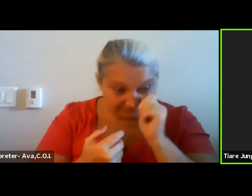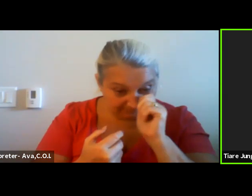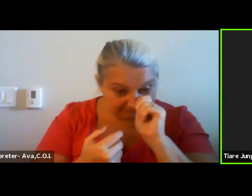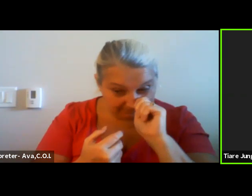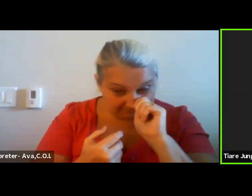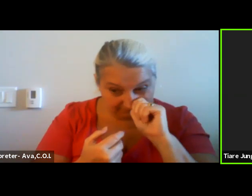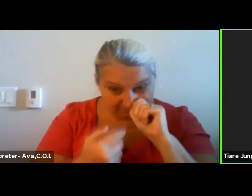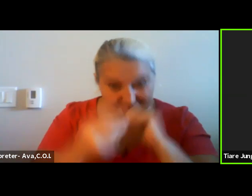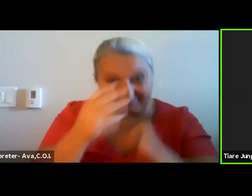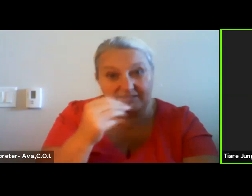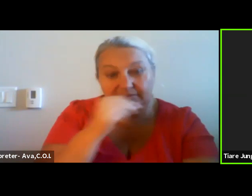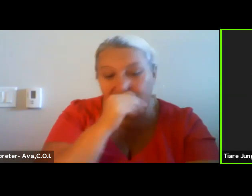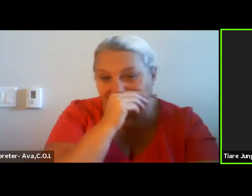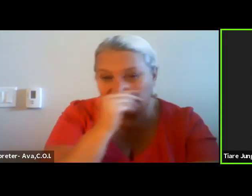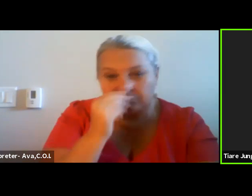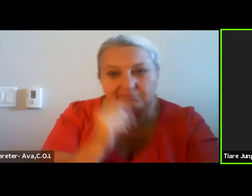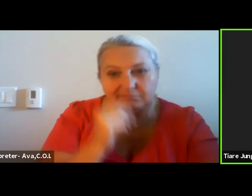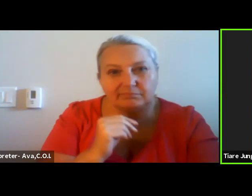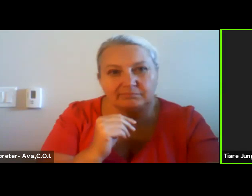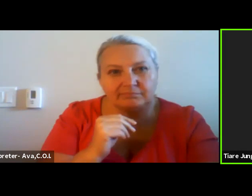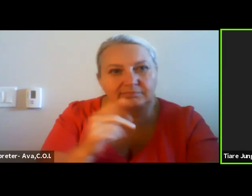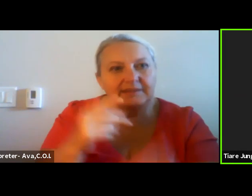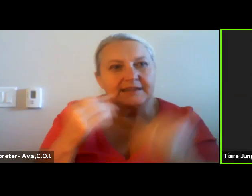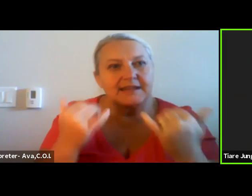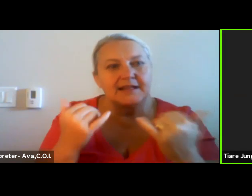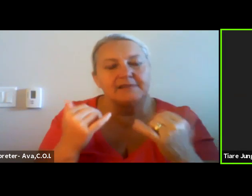these prompts are meant to